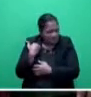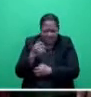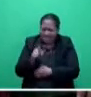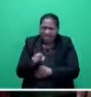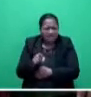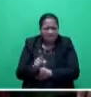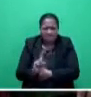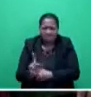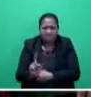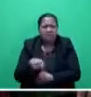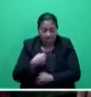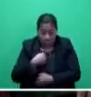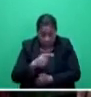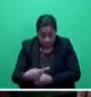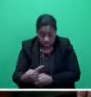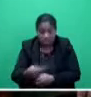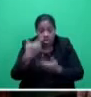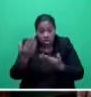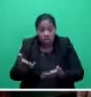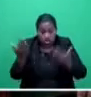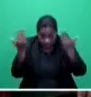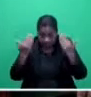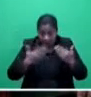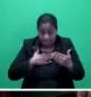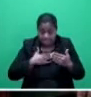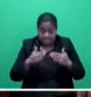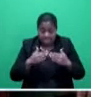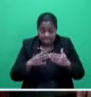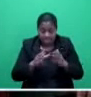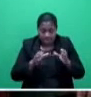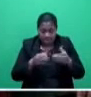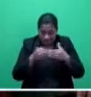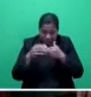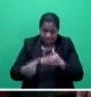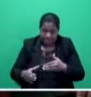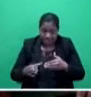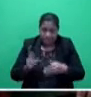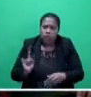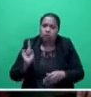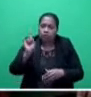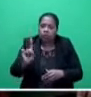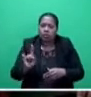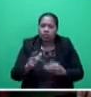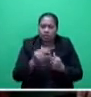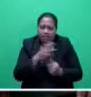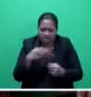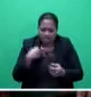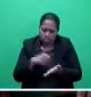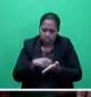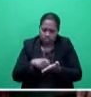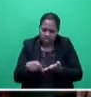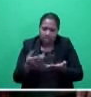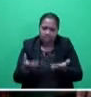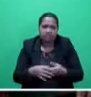Minister. Honourable Speaker, my party leader raised this issue with the Honourable Minister in writing and received a written reply to